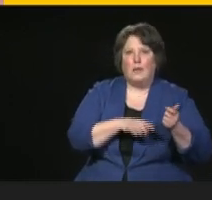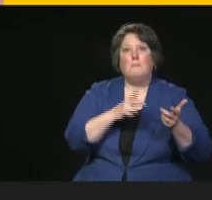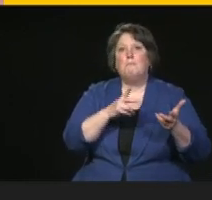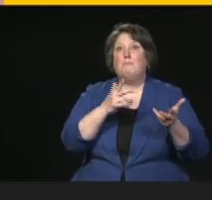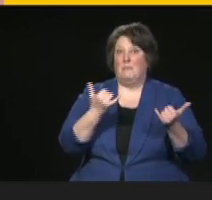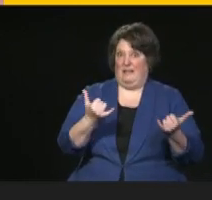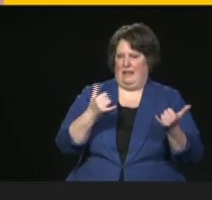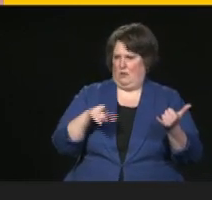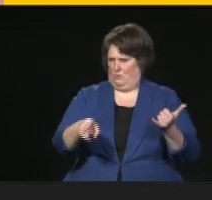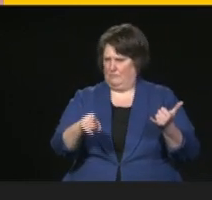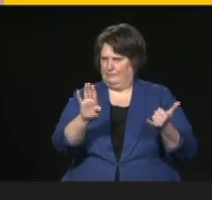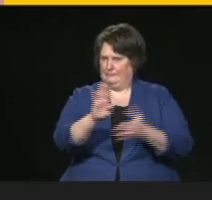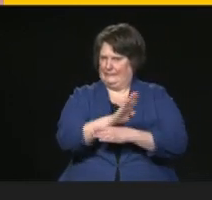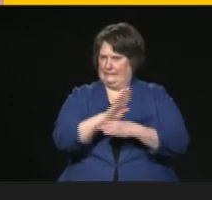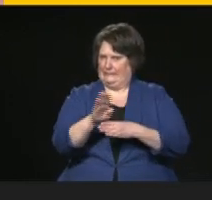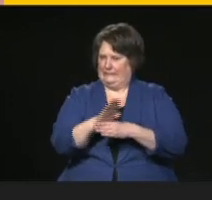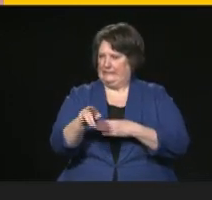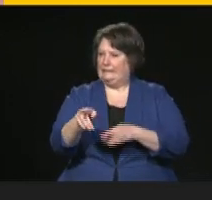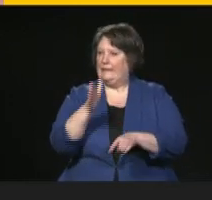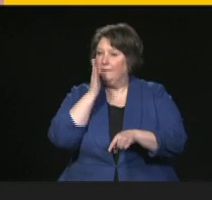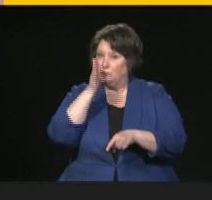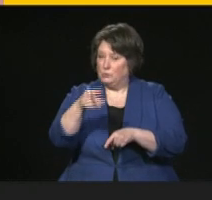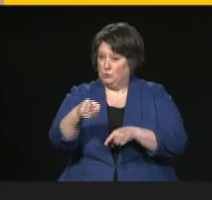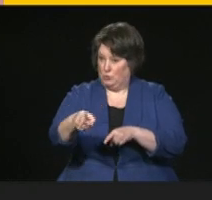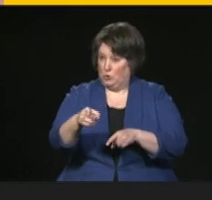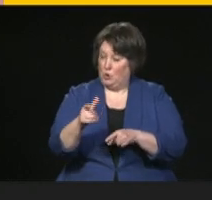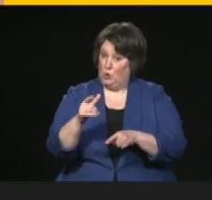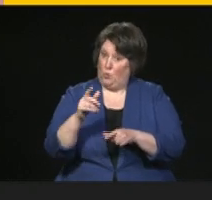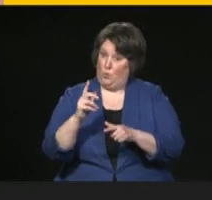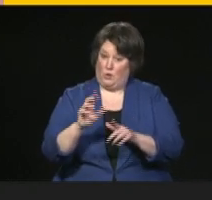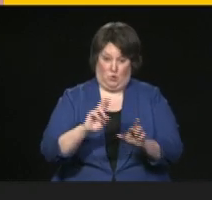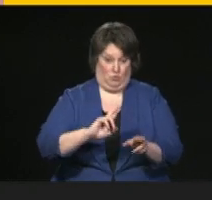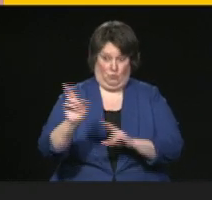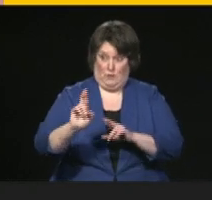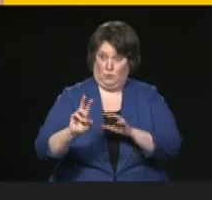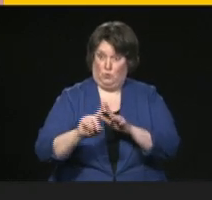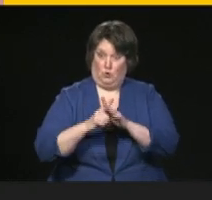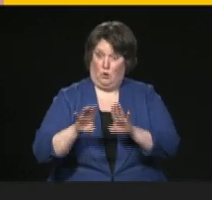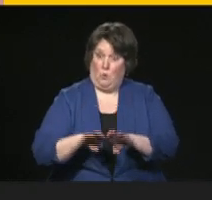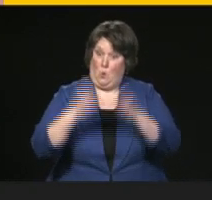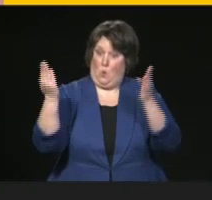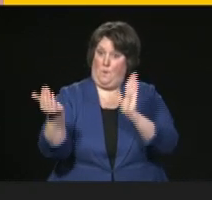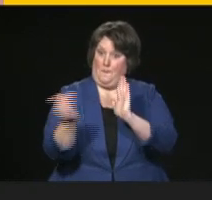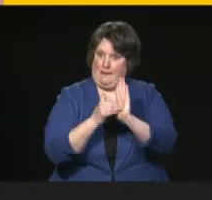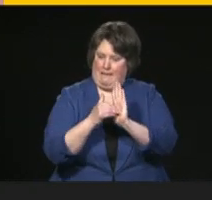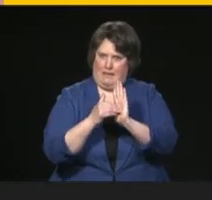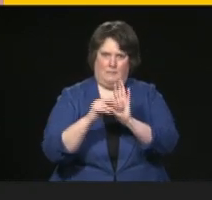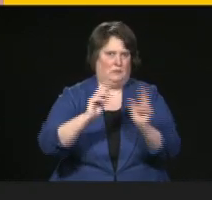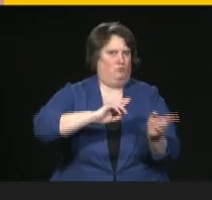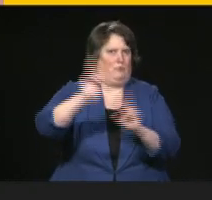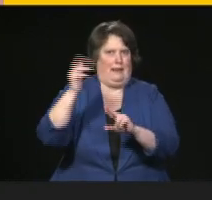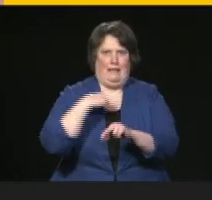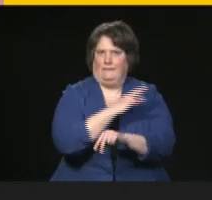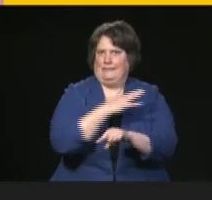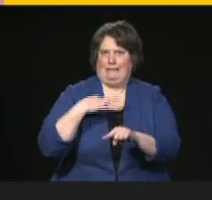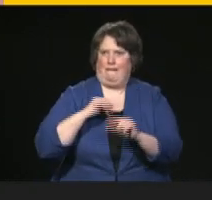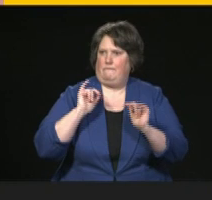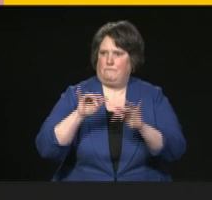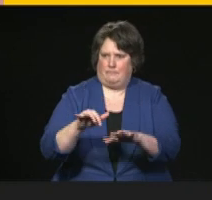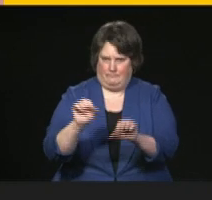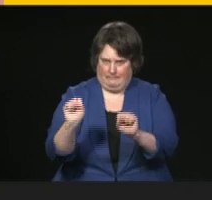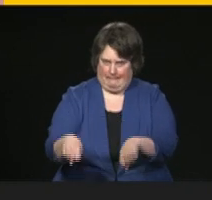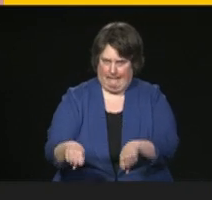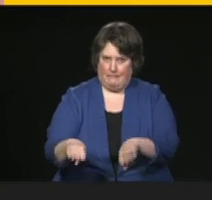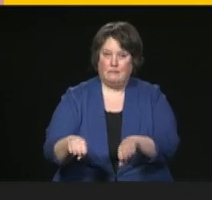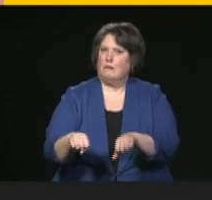bring people back to work. And that's why we announced this morning, and to go beyond this, so that